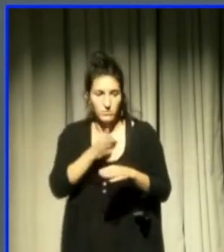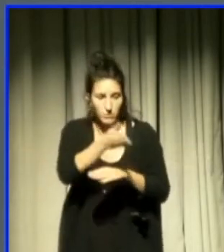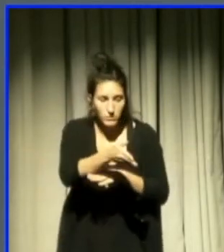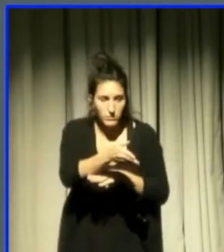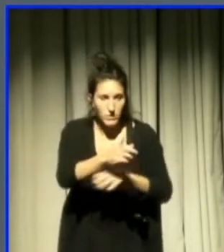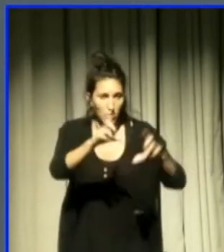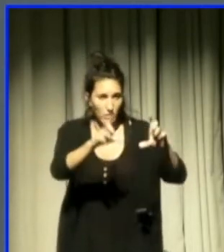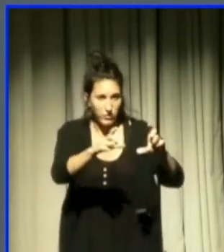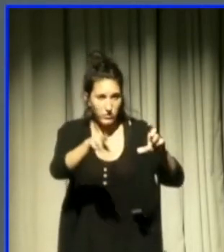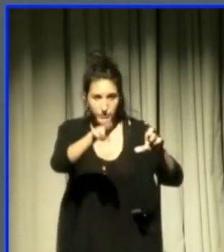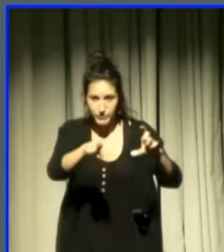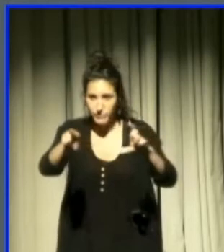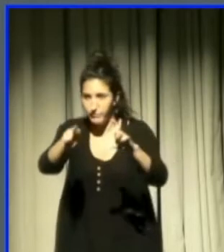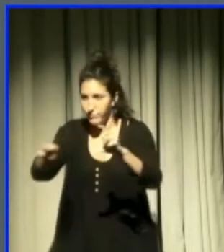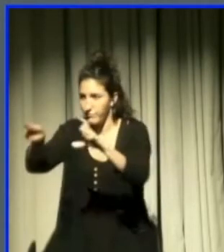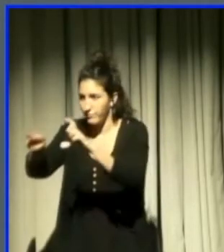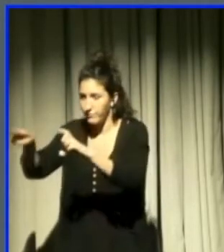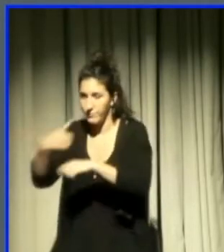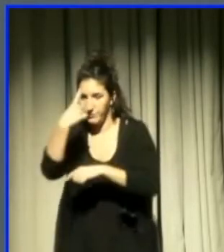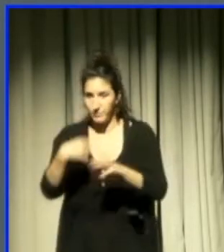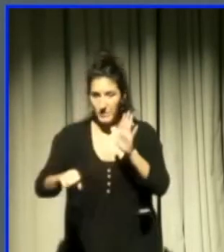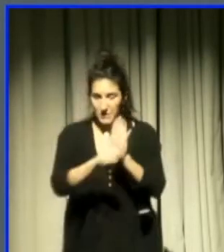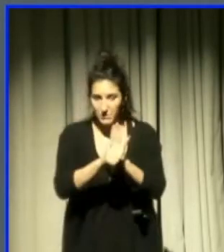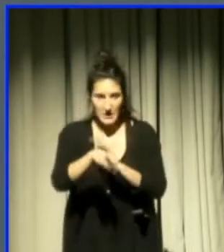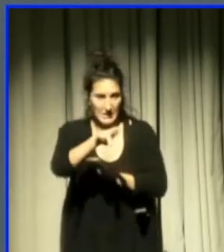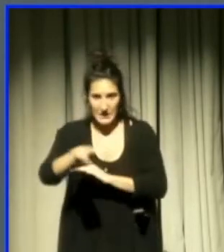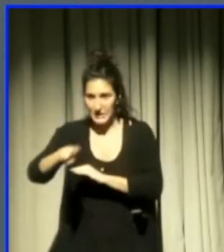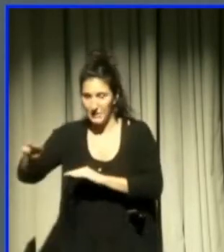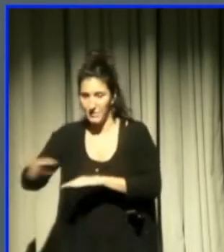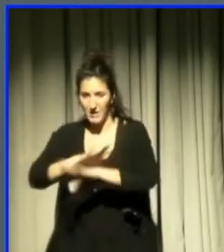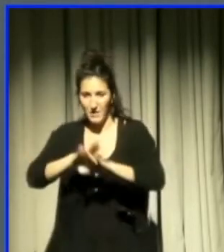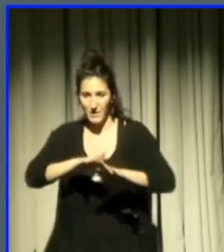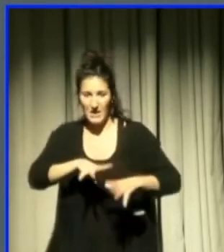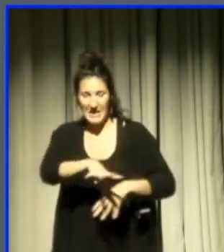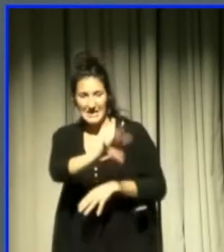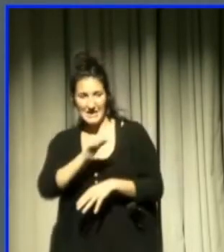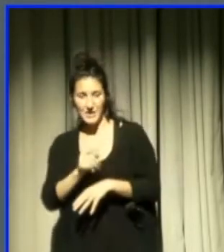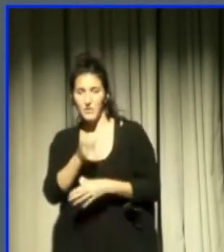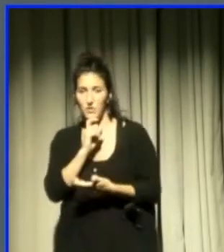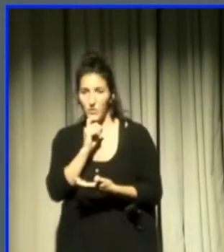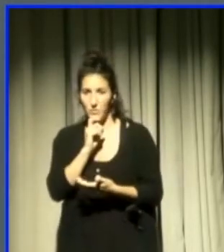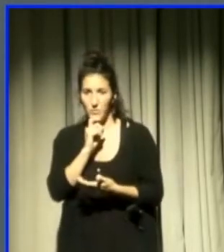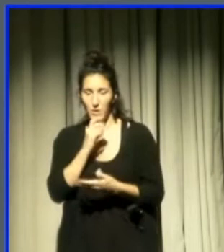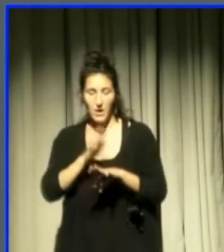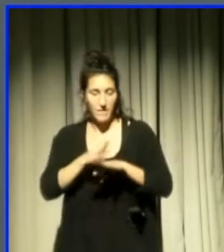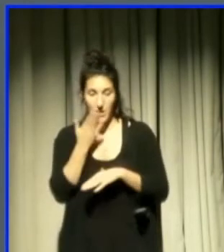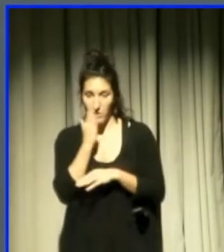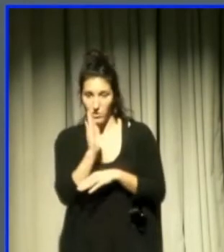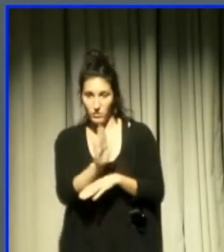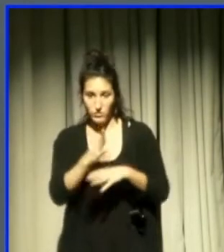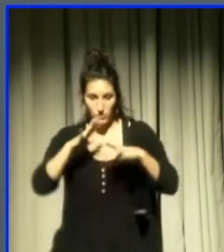these visual stereotypes, they immediately translate in real world behaviors. This is a place in Norway which